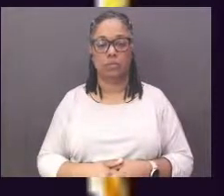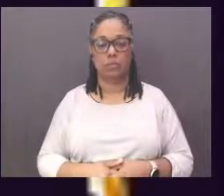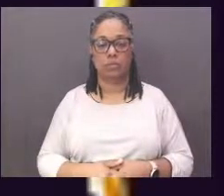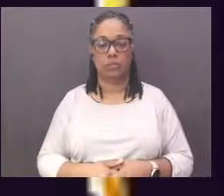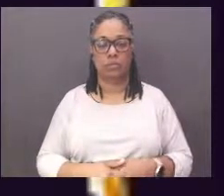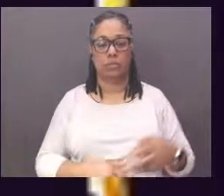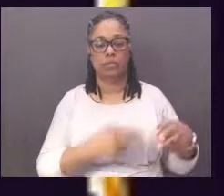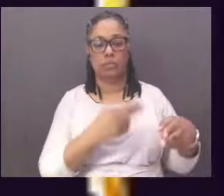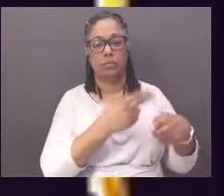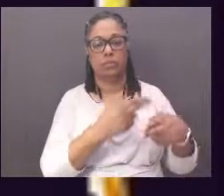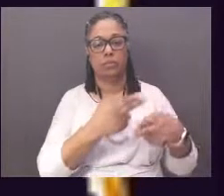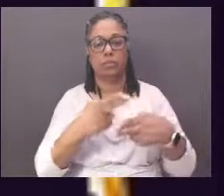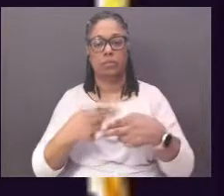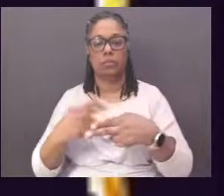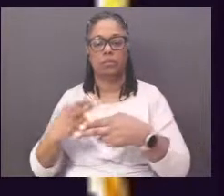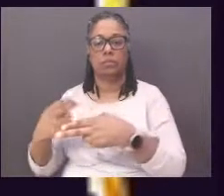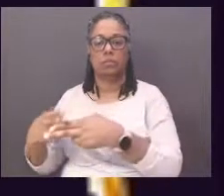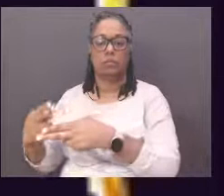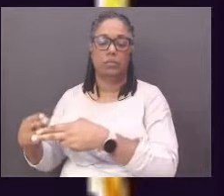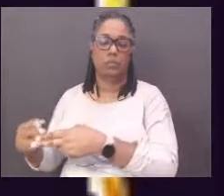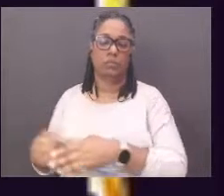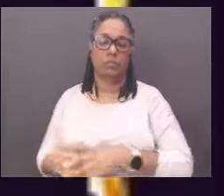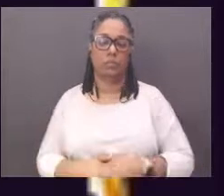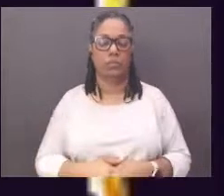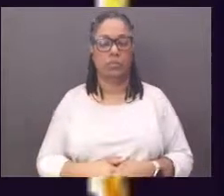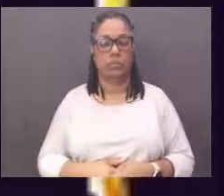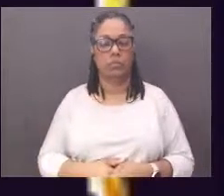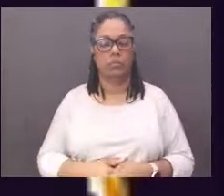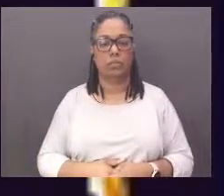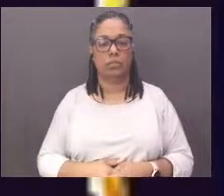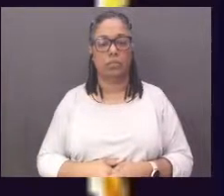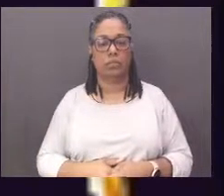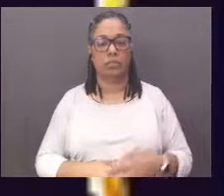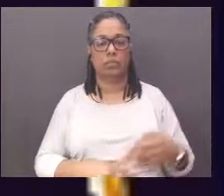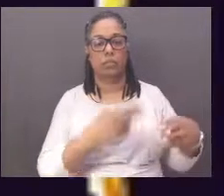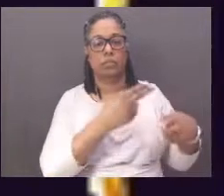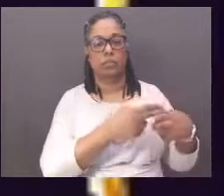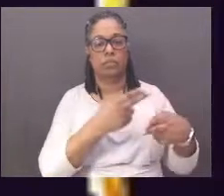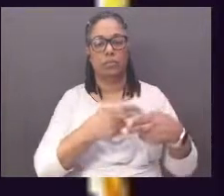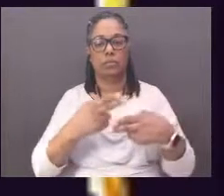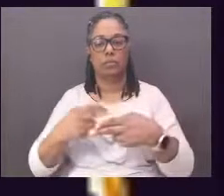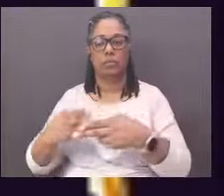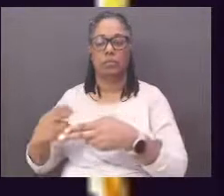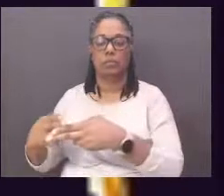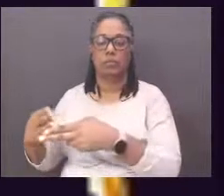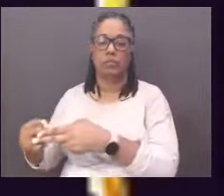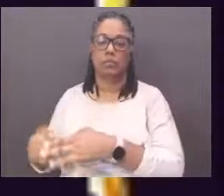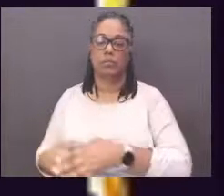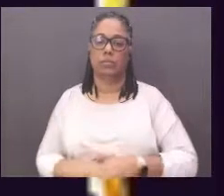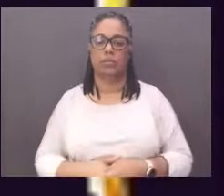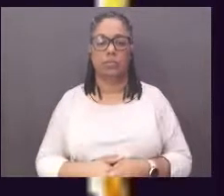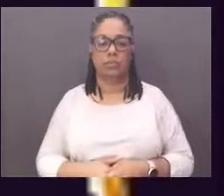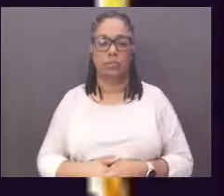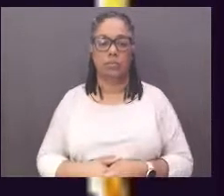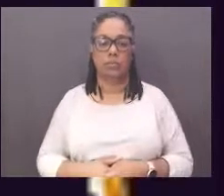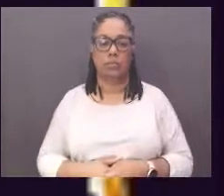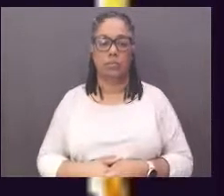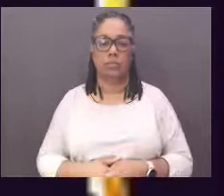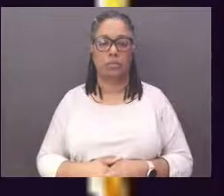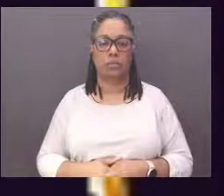Stinke, Michelin Freeman, James Crow, Nancy Thurman, Ethel